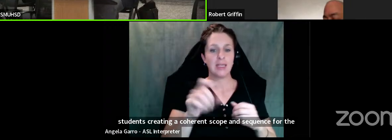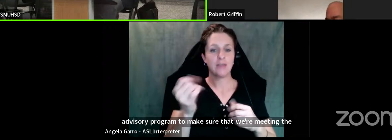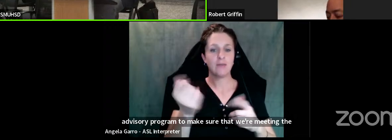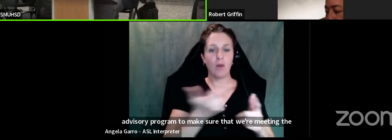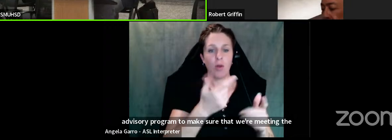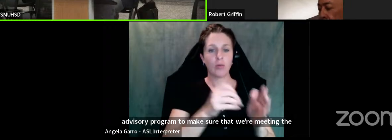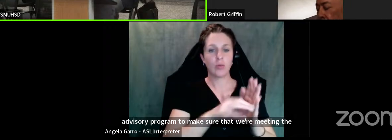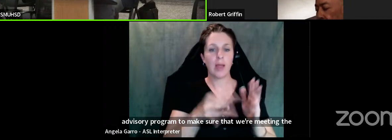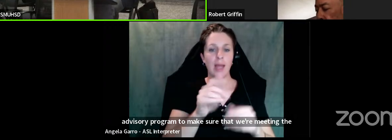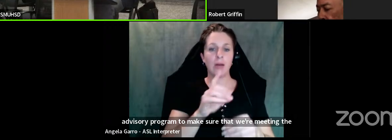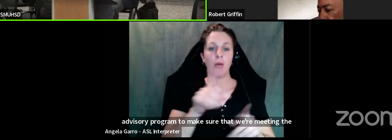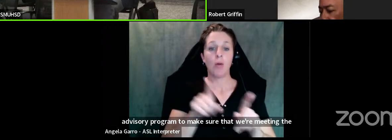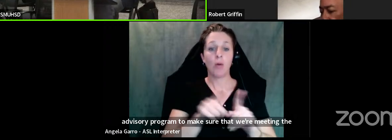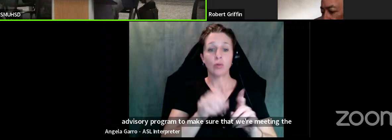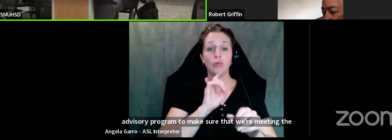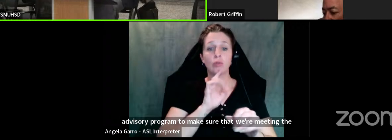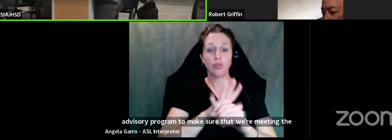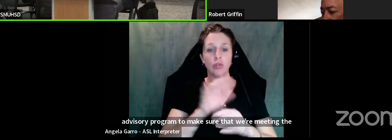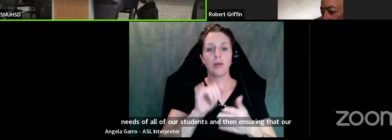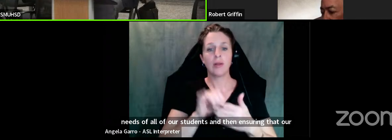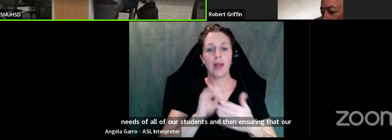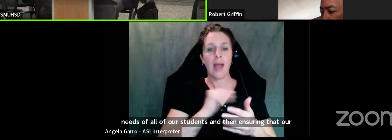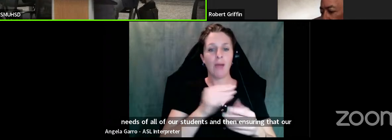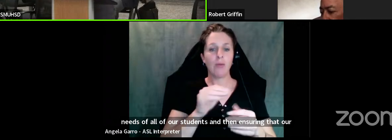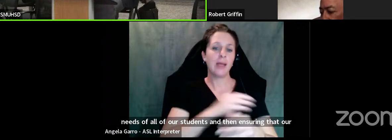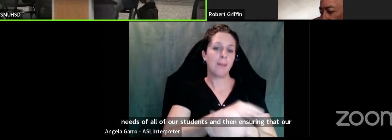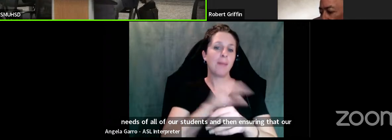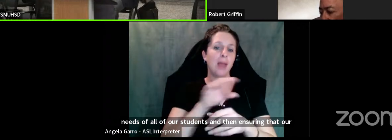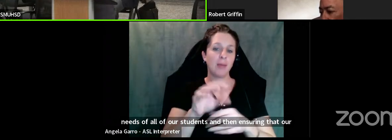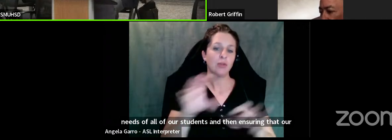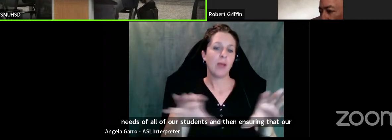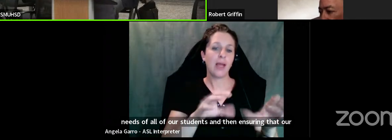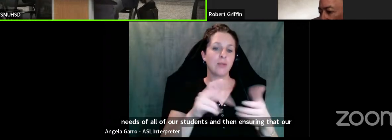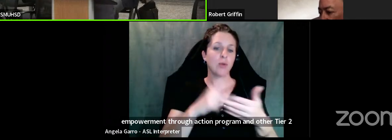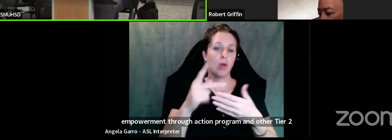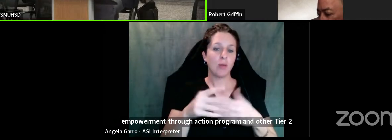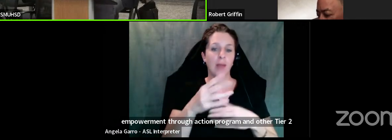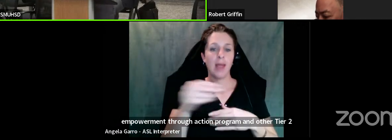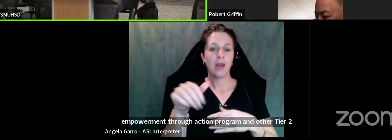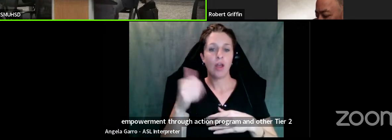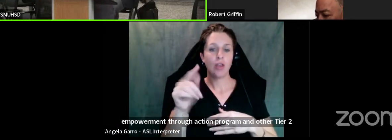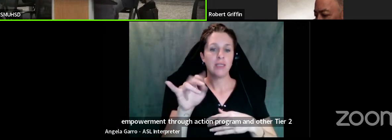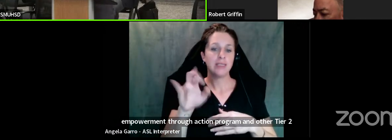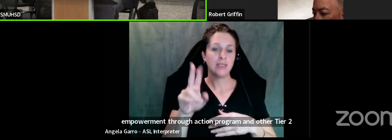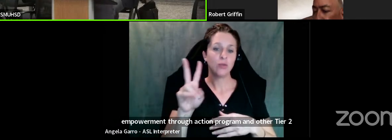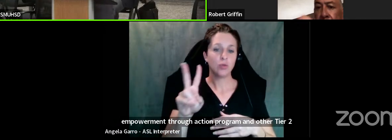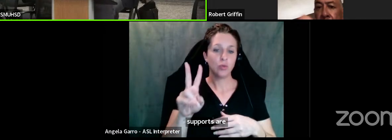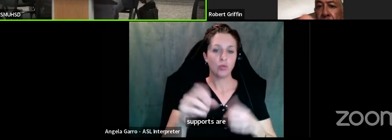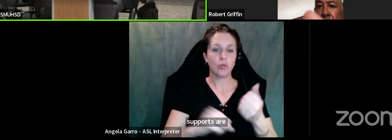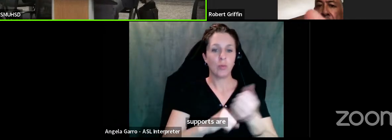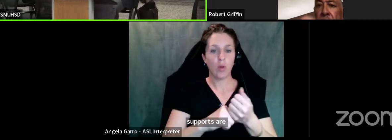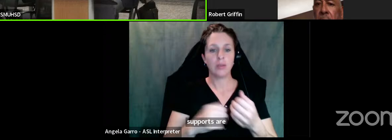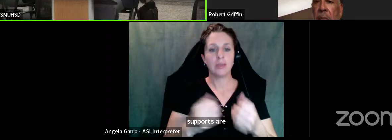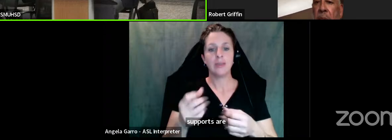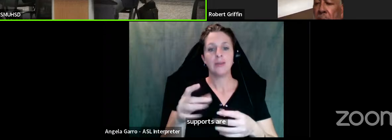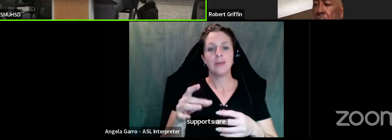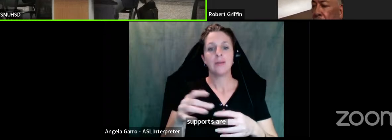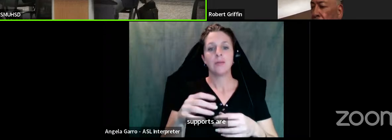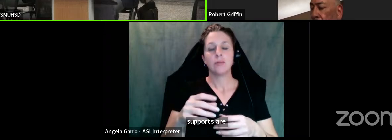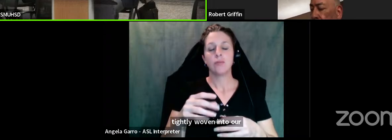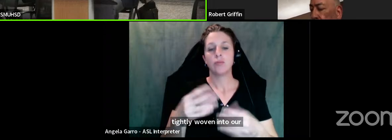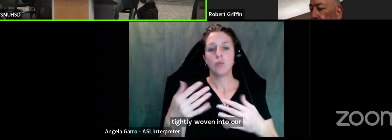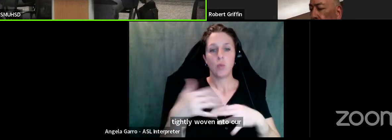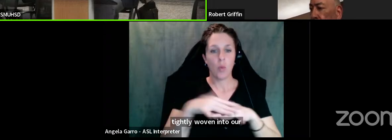ensuring that our Empowerment Through Action program and other Tier 2 supports are tightly woven into our larger school system so